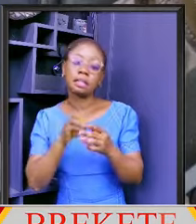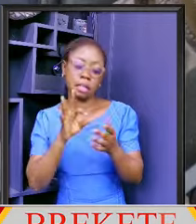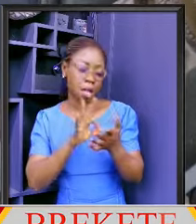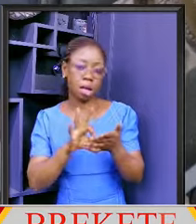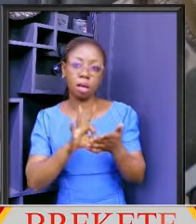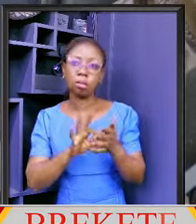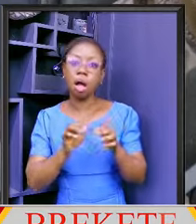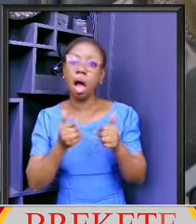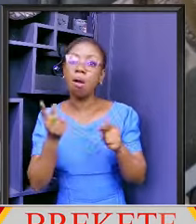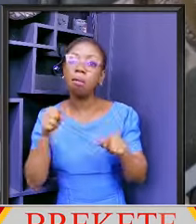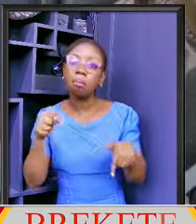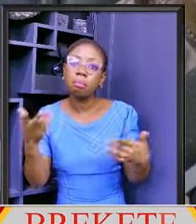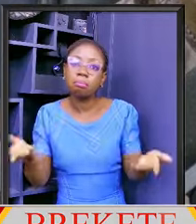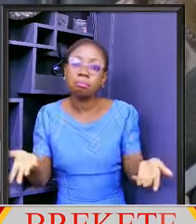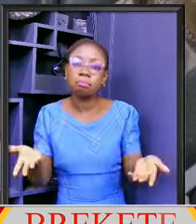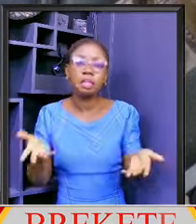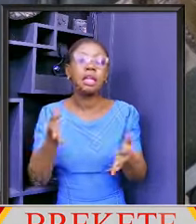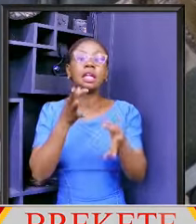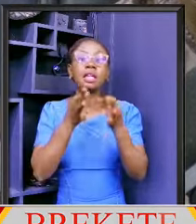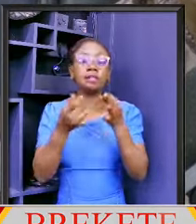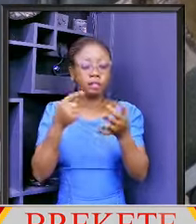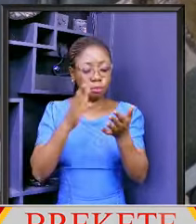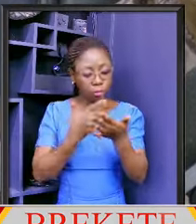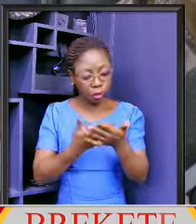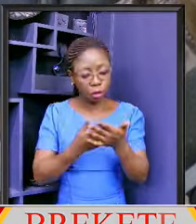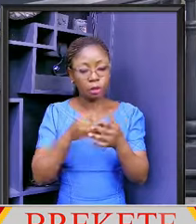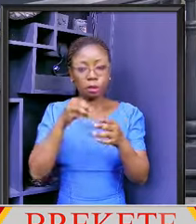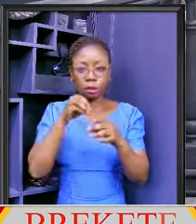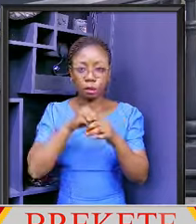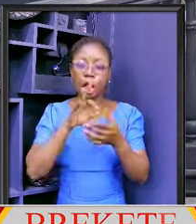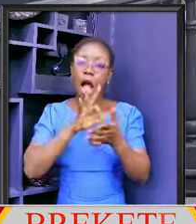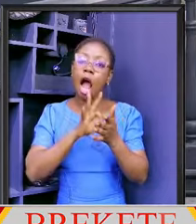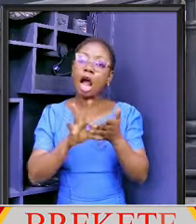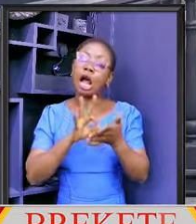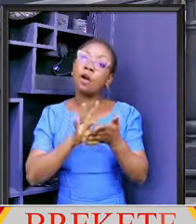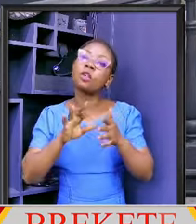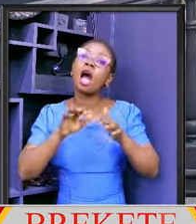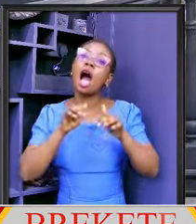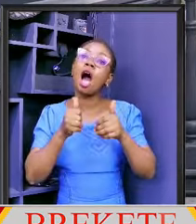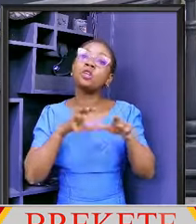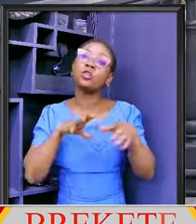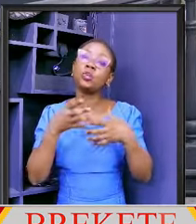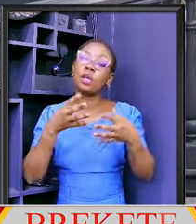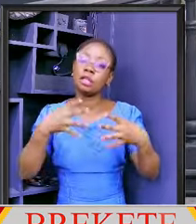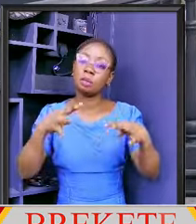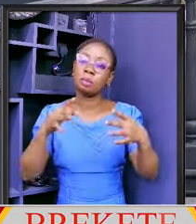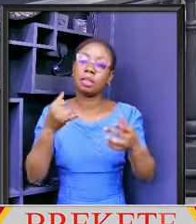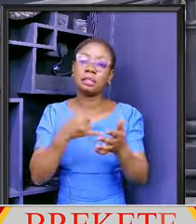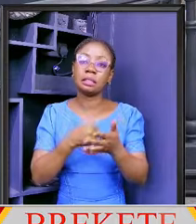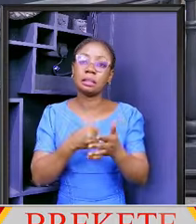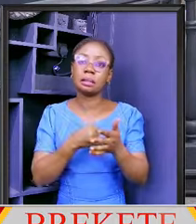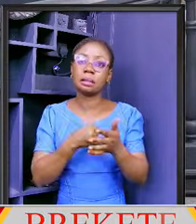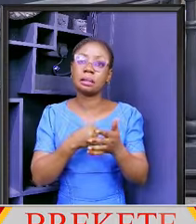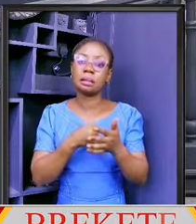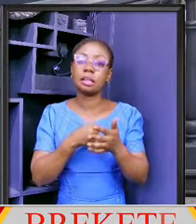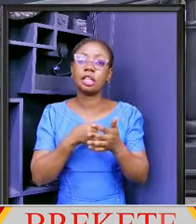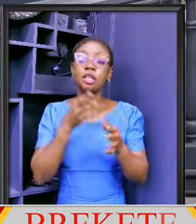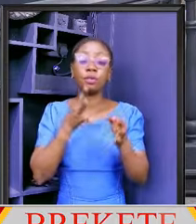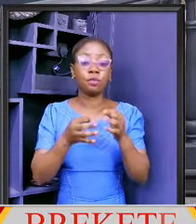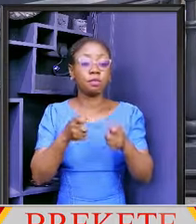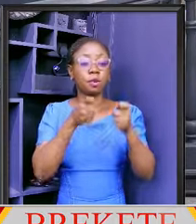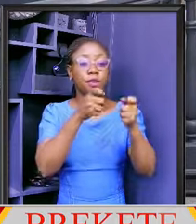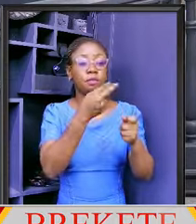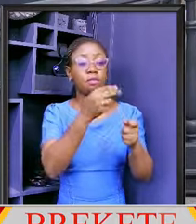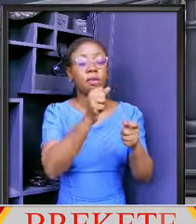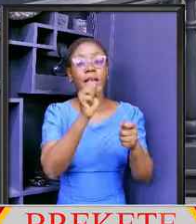if the money is in our account, how do you spend it? If you have given Pius 10 million, tell the world